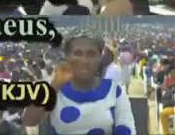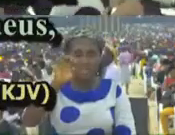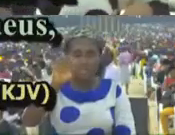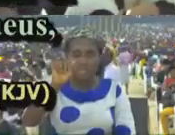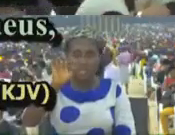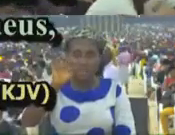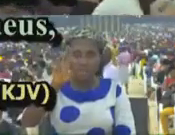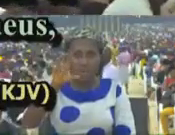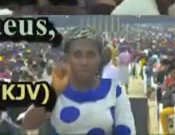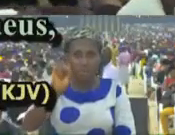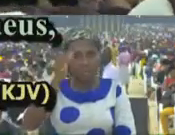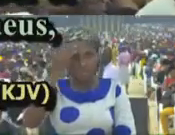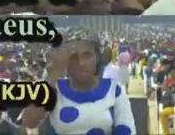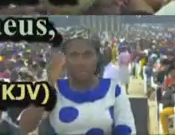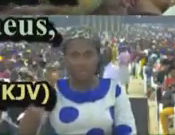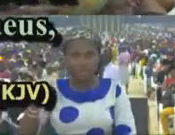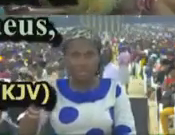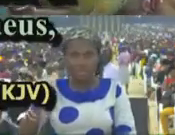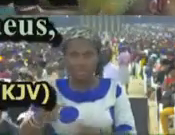And then,